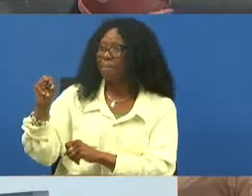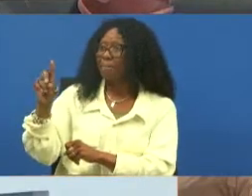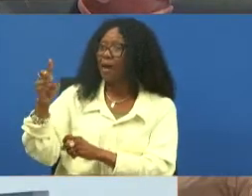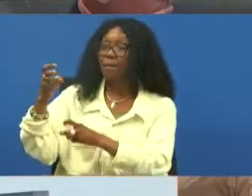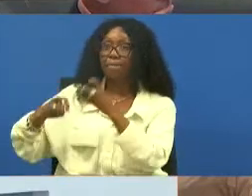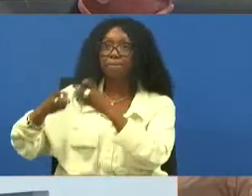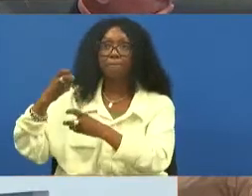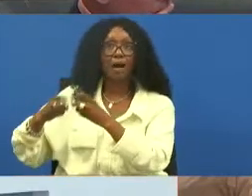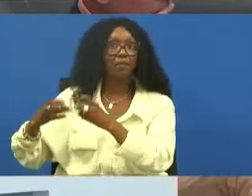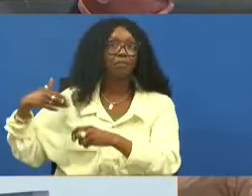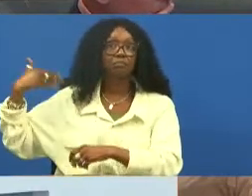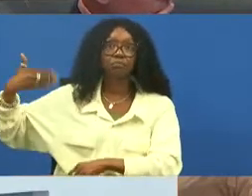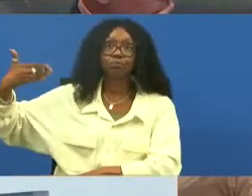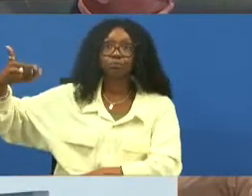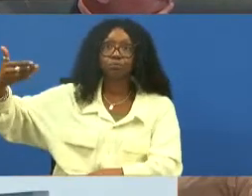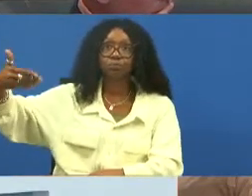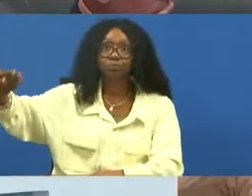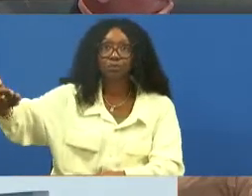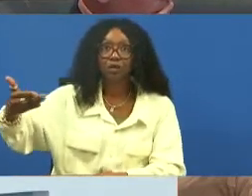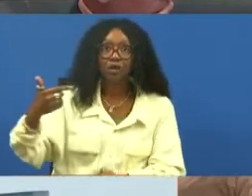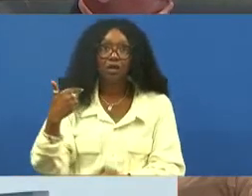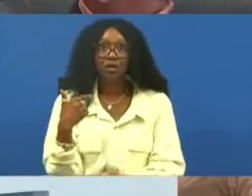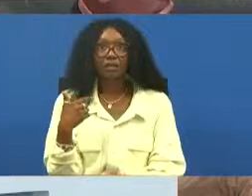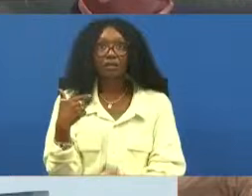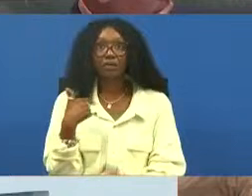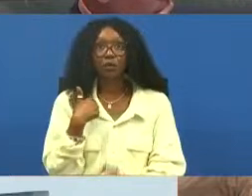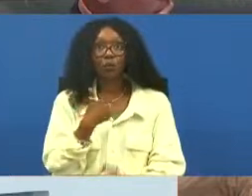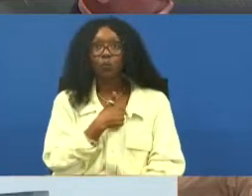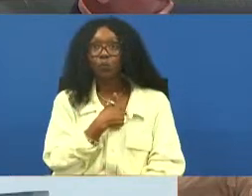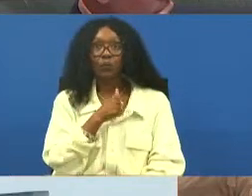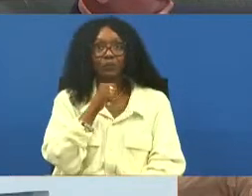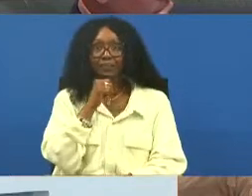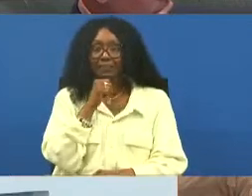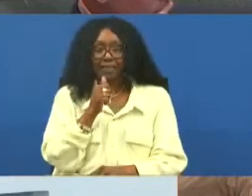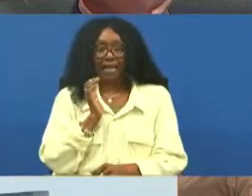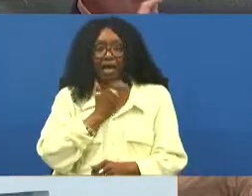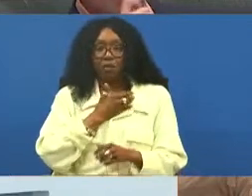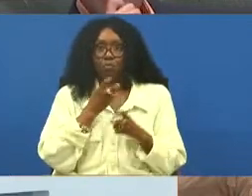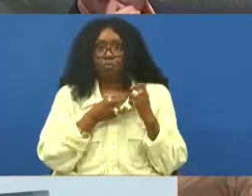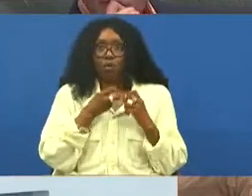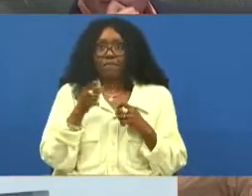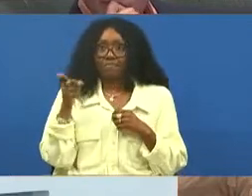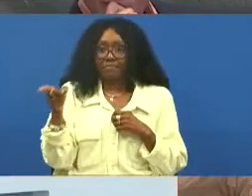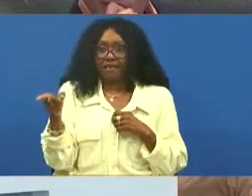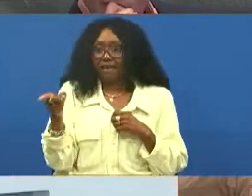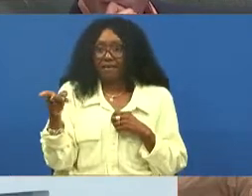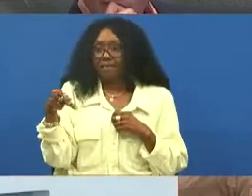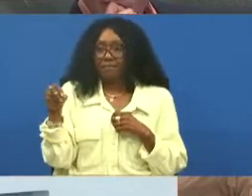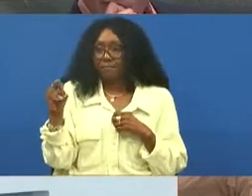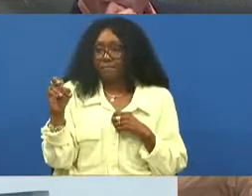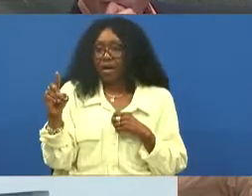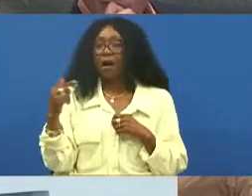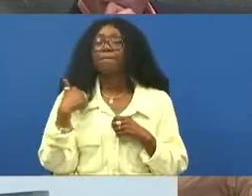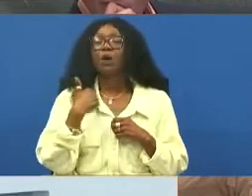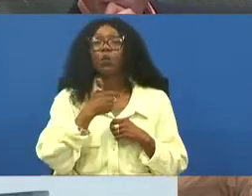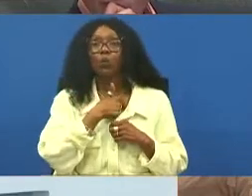We were not part of the previous use of the property, but we do want to come in, make use of the property, make use of that